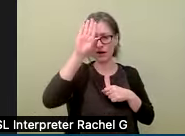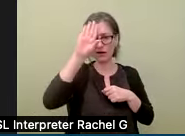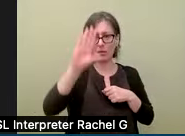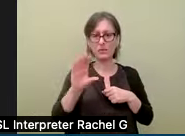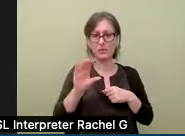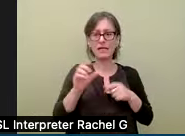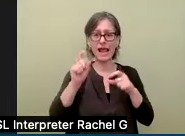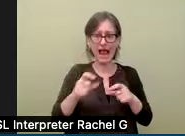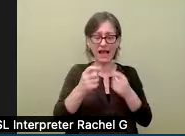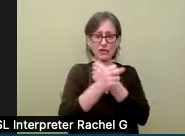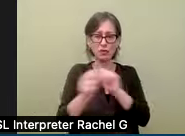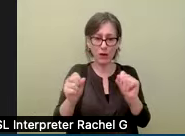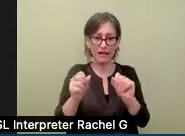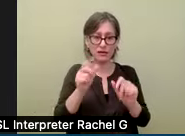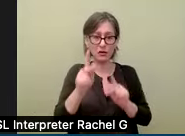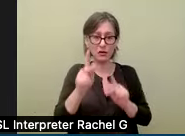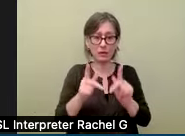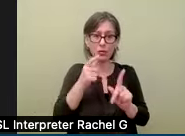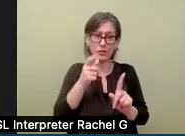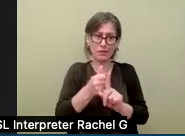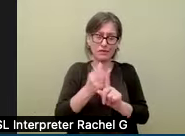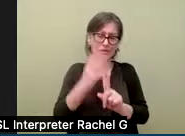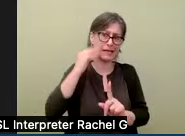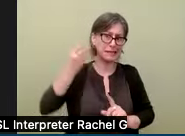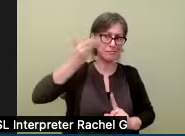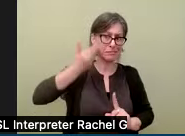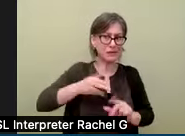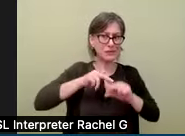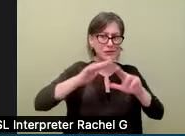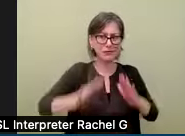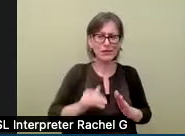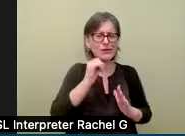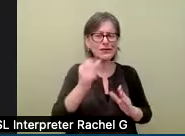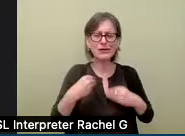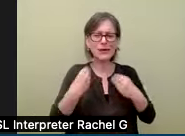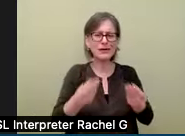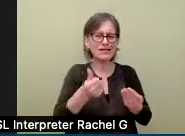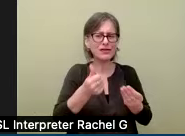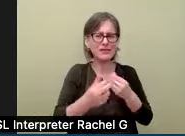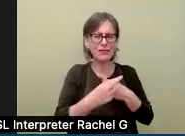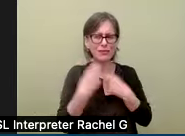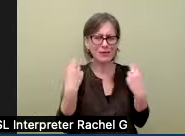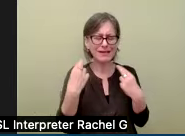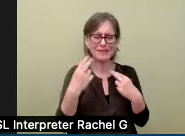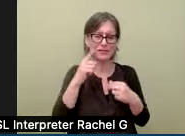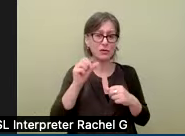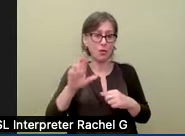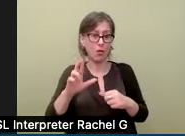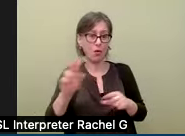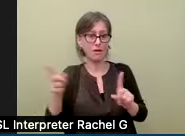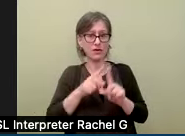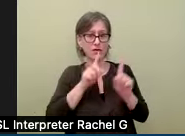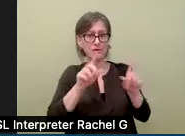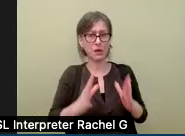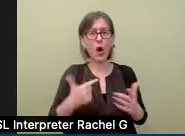to rescue vetted, experienced surfers. So don't put yourself or first responders at risk, excuse me, just because you